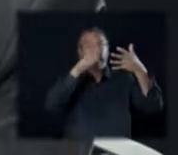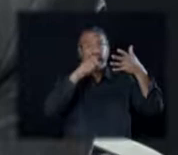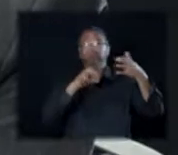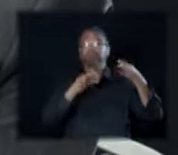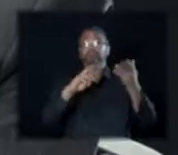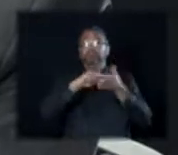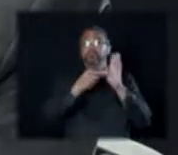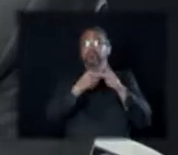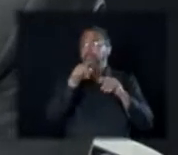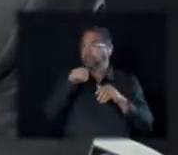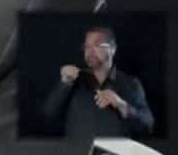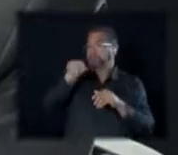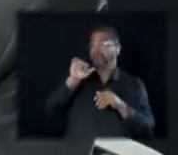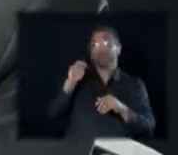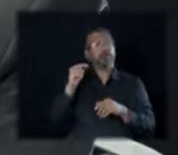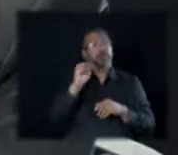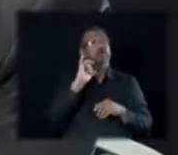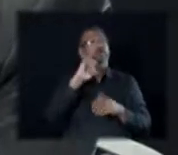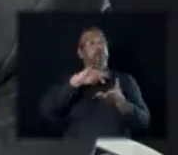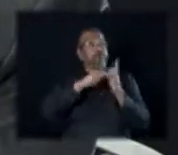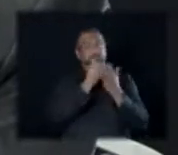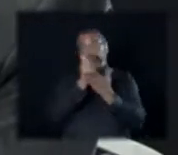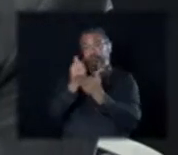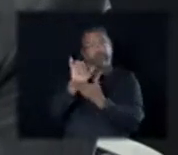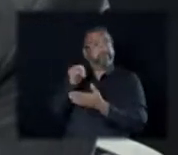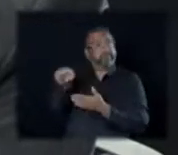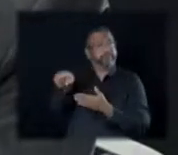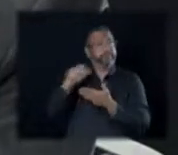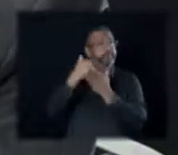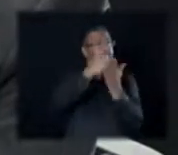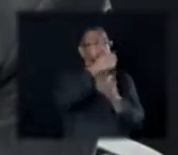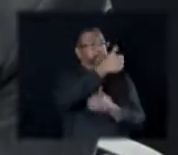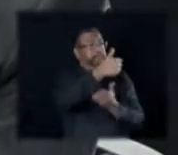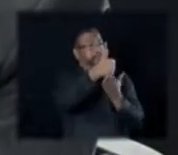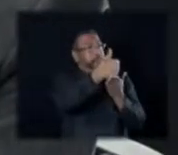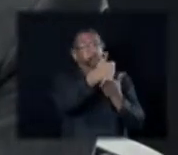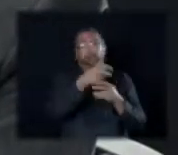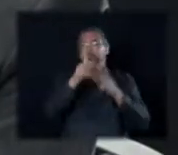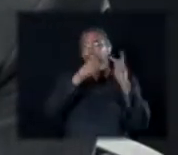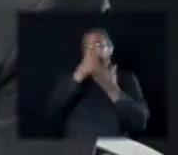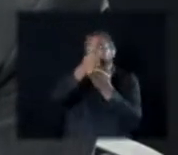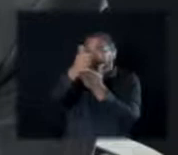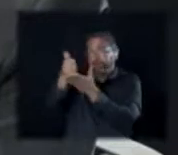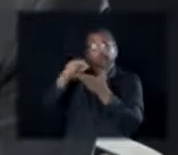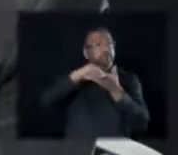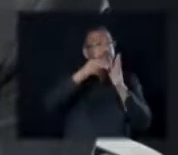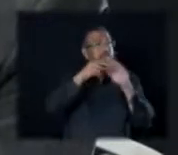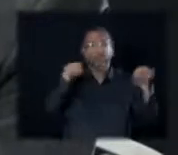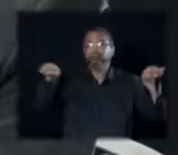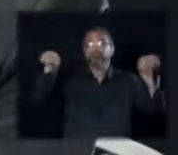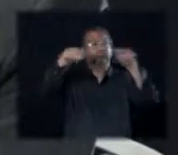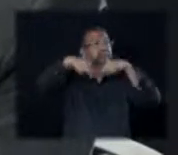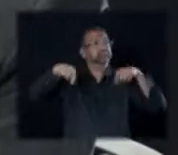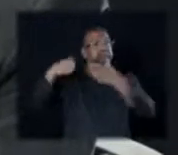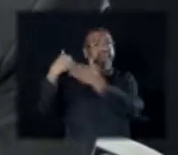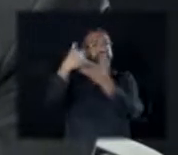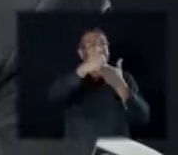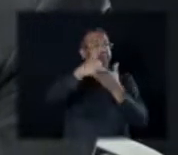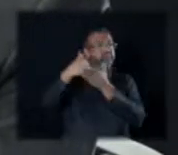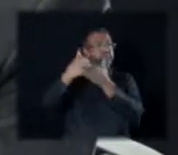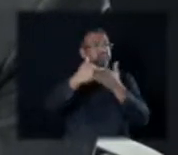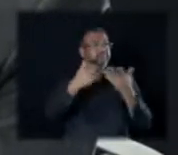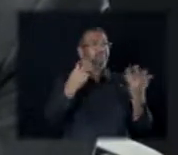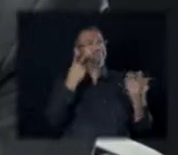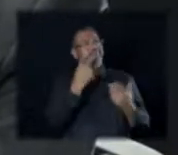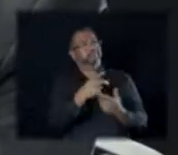advances in what it's doing already, it helps all of us. It helps us to carry out our job. It helps themselves. It helps them, and it helps our people